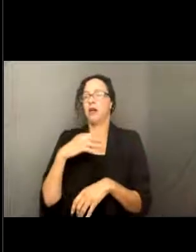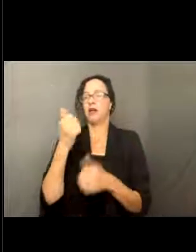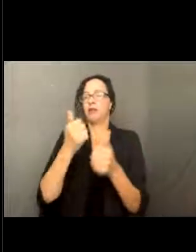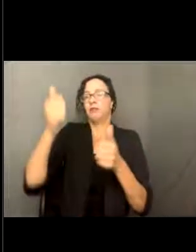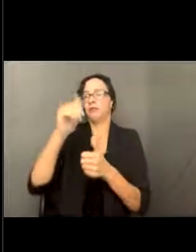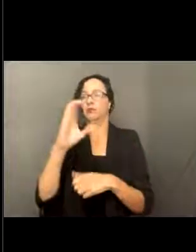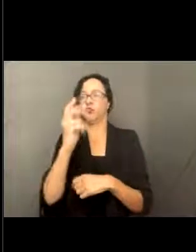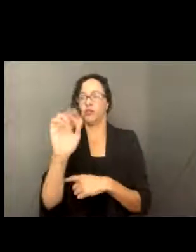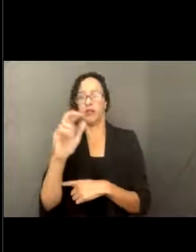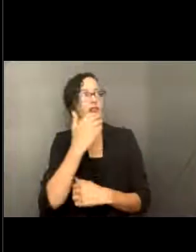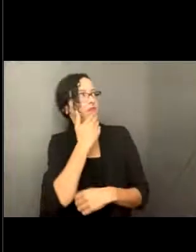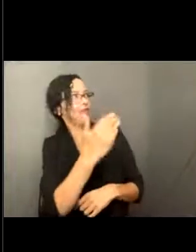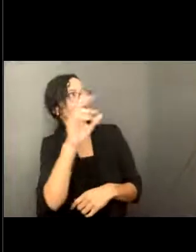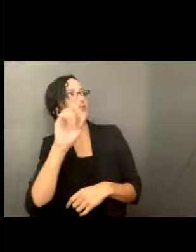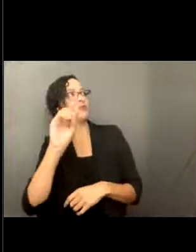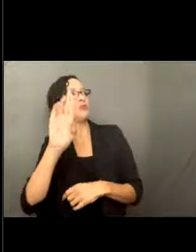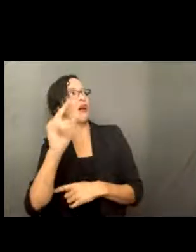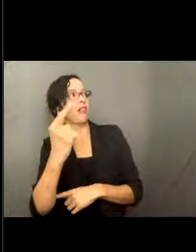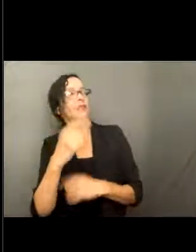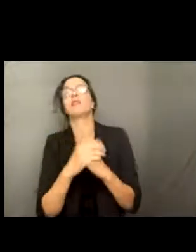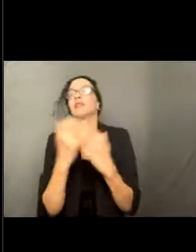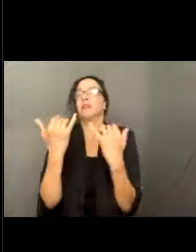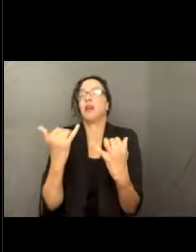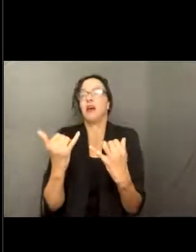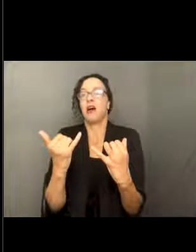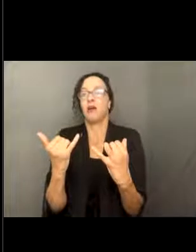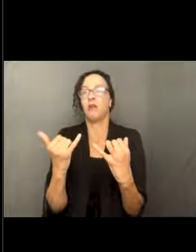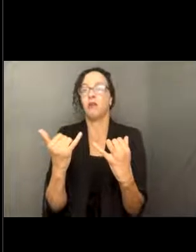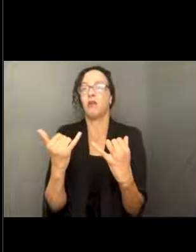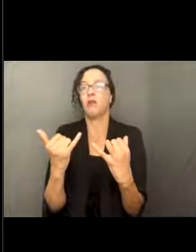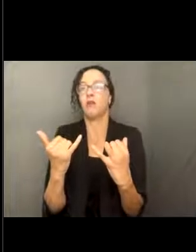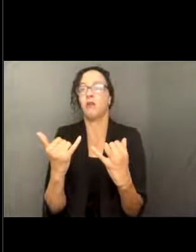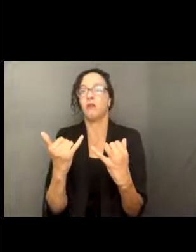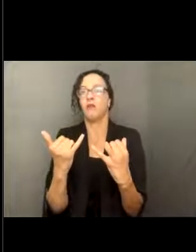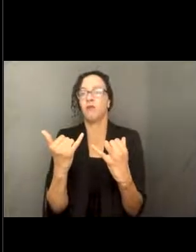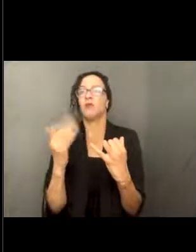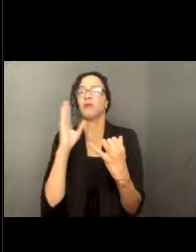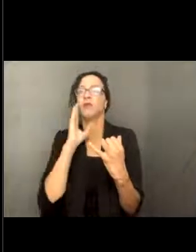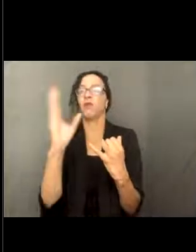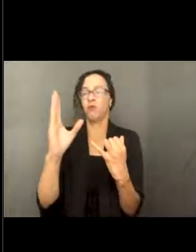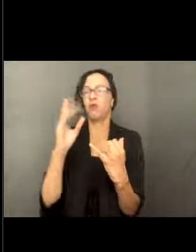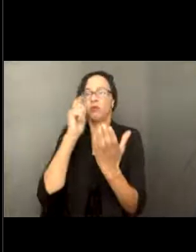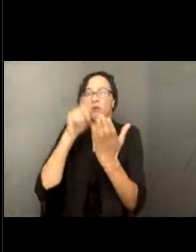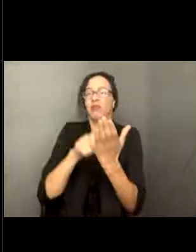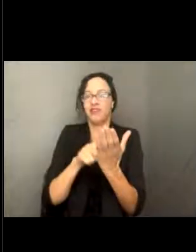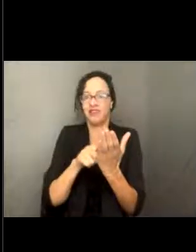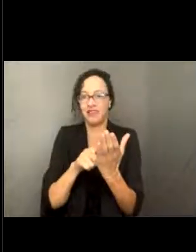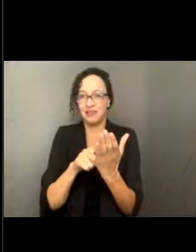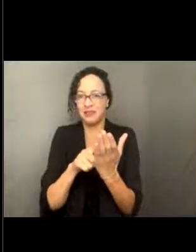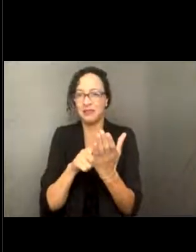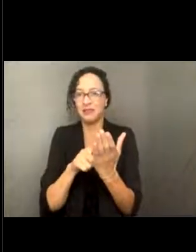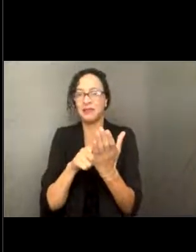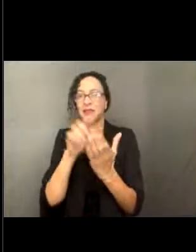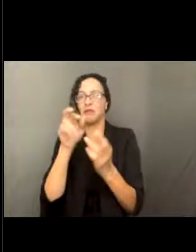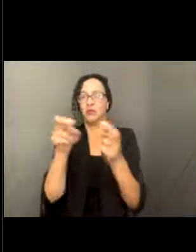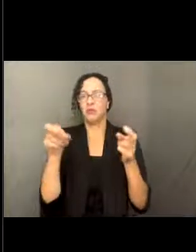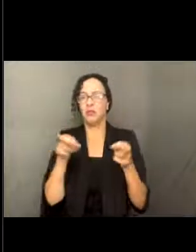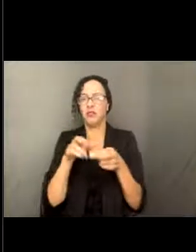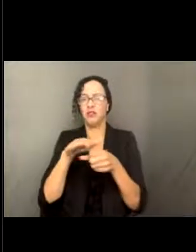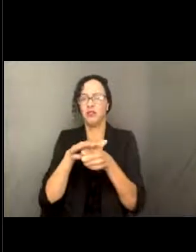the welcome to the region. I have to say we had a wonderful tour yesterday, so thank you so much. We